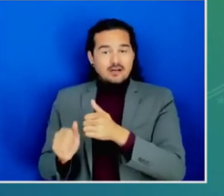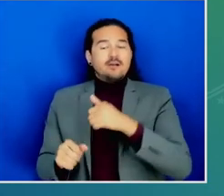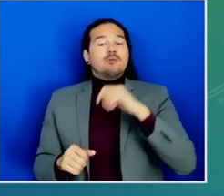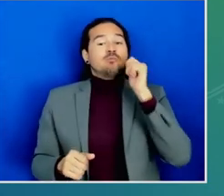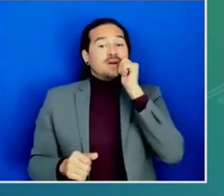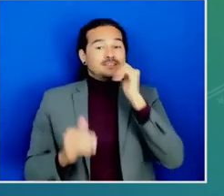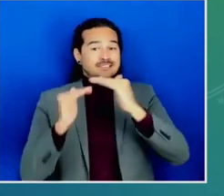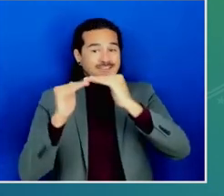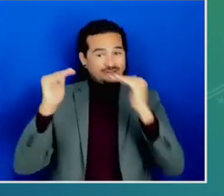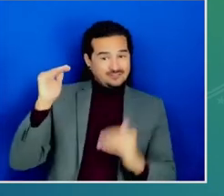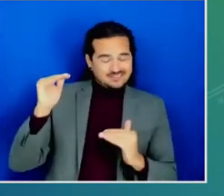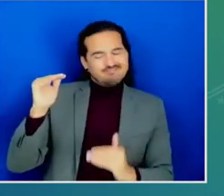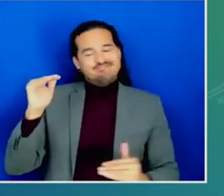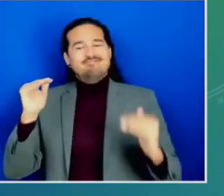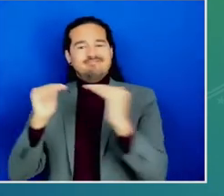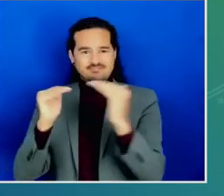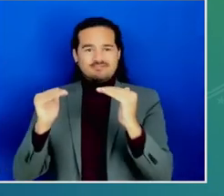lift up